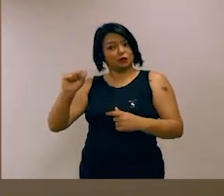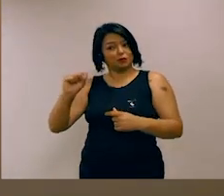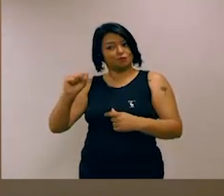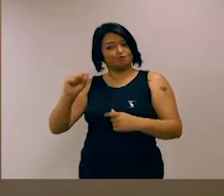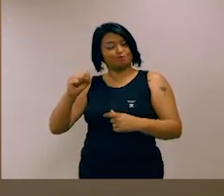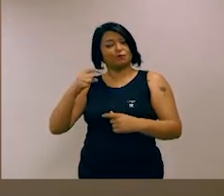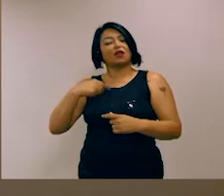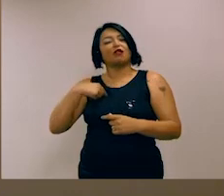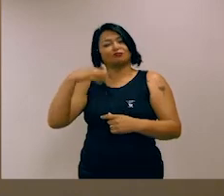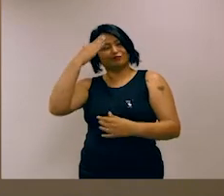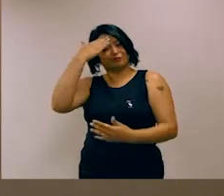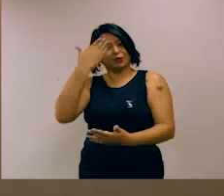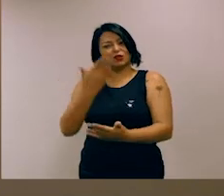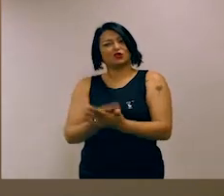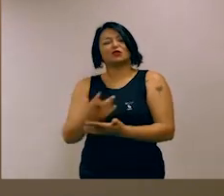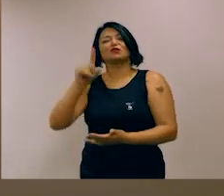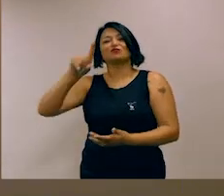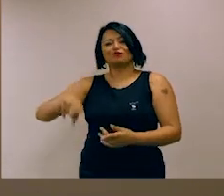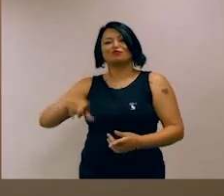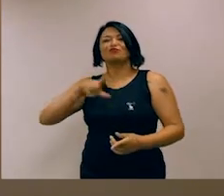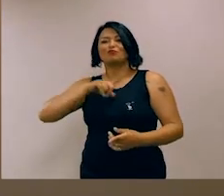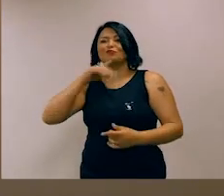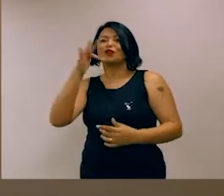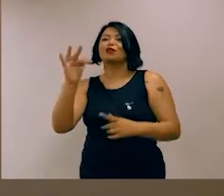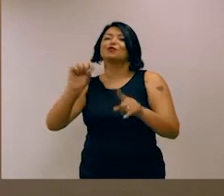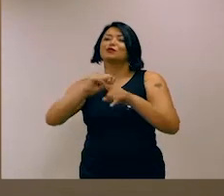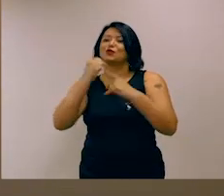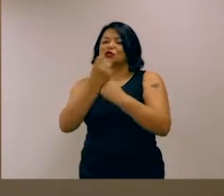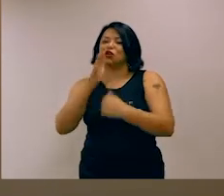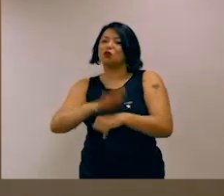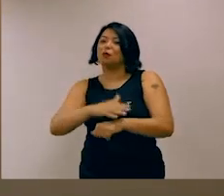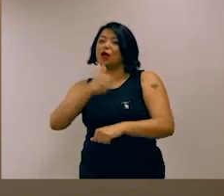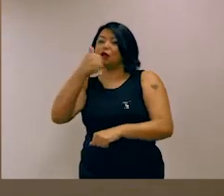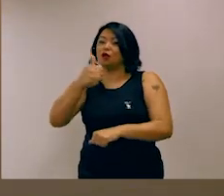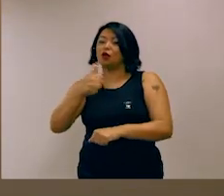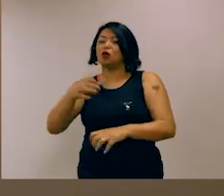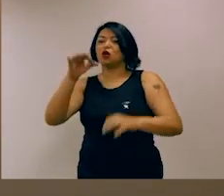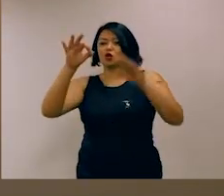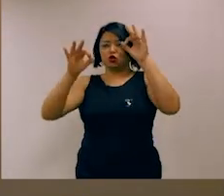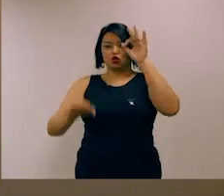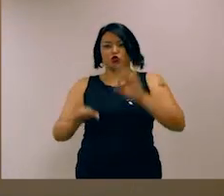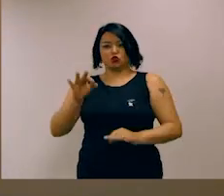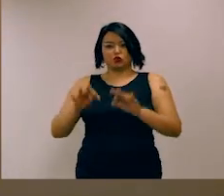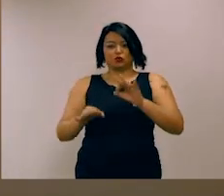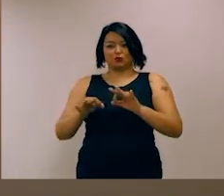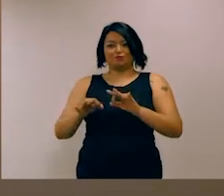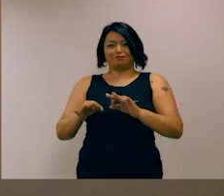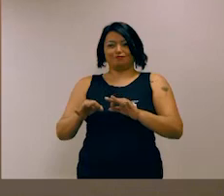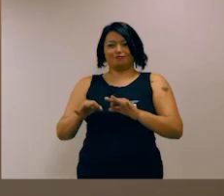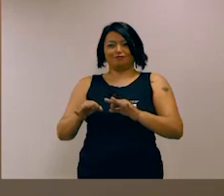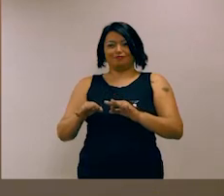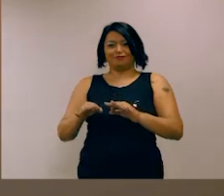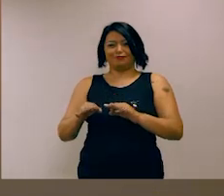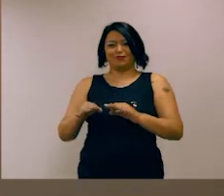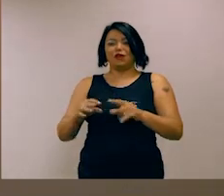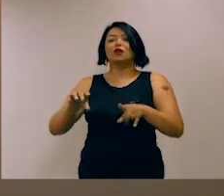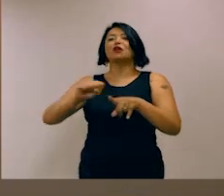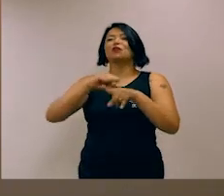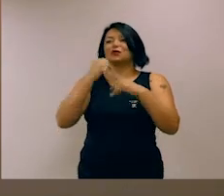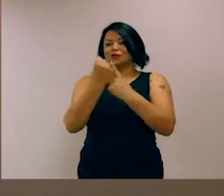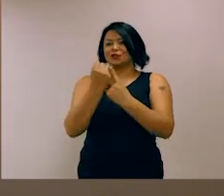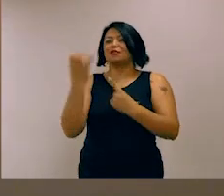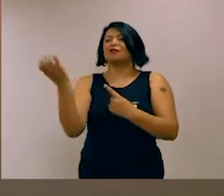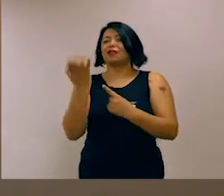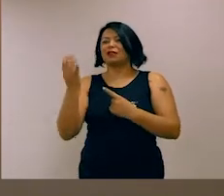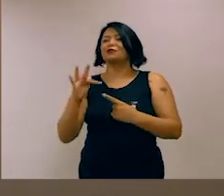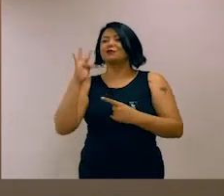this, I'm sure that we're going to contribute to have a fairer society and a better society,